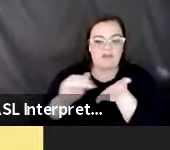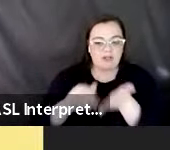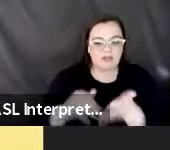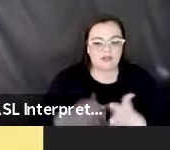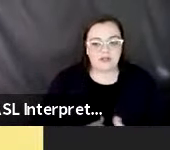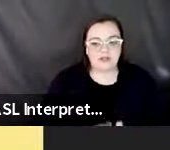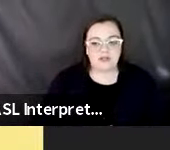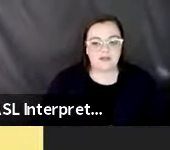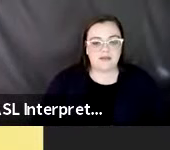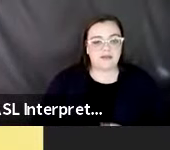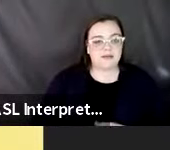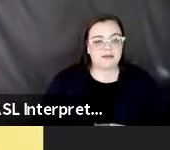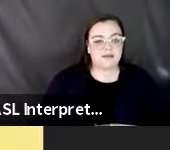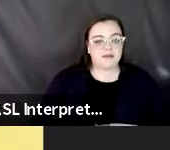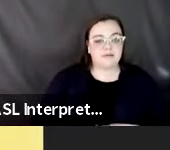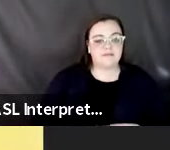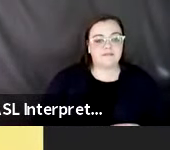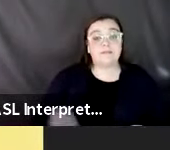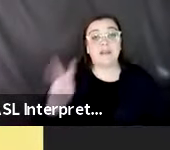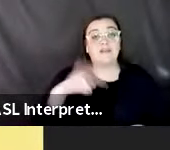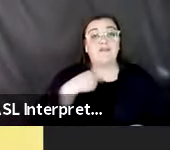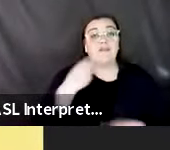VOs working on an audio commercial are paid